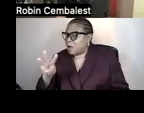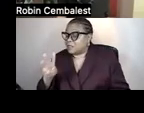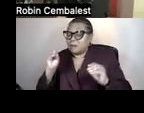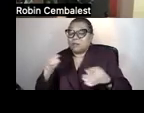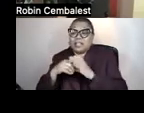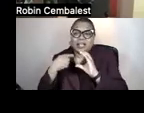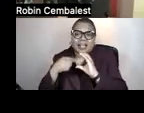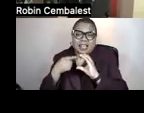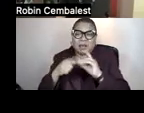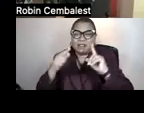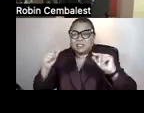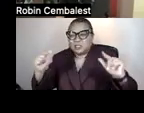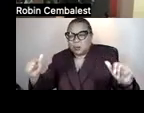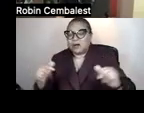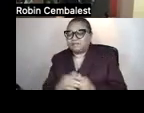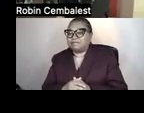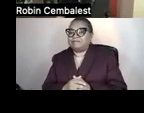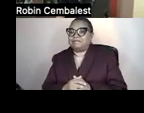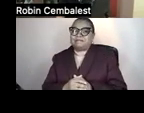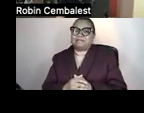your emails, and so on.